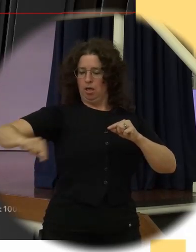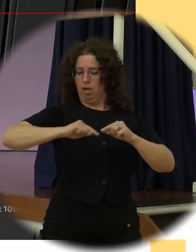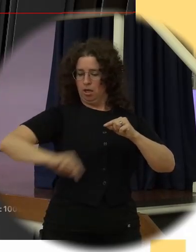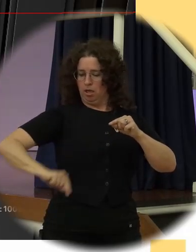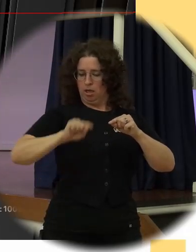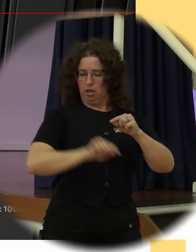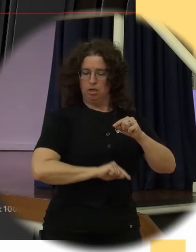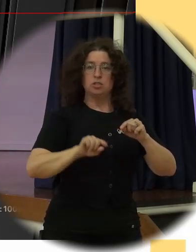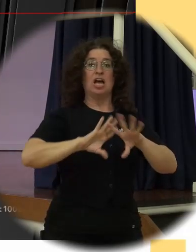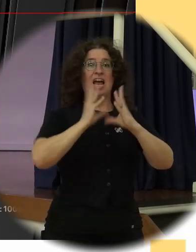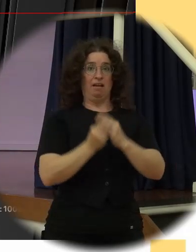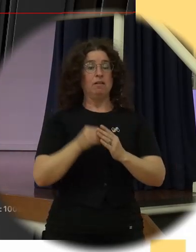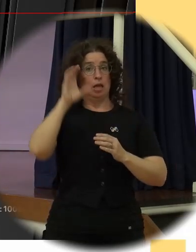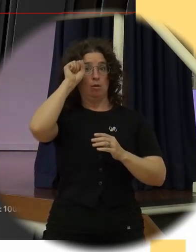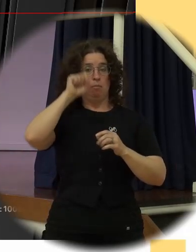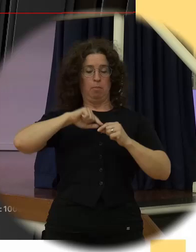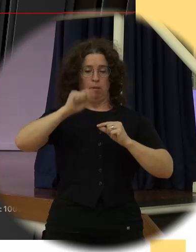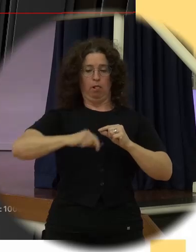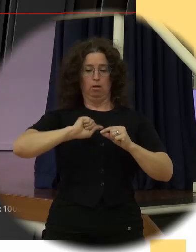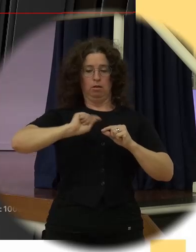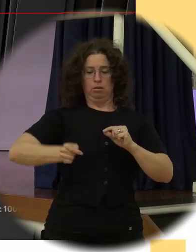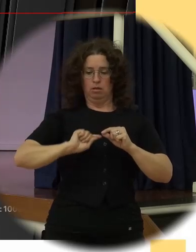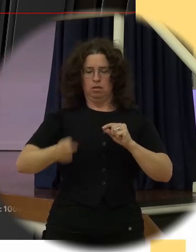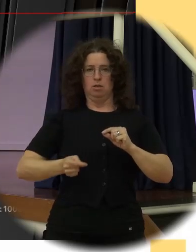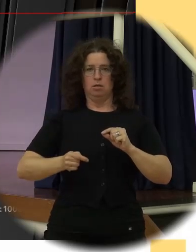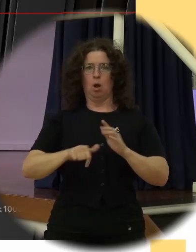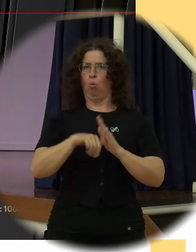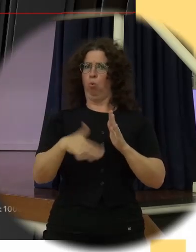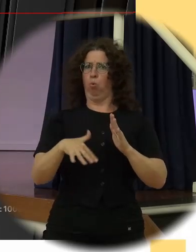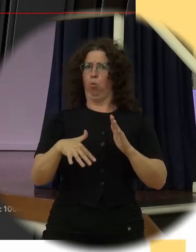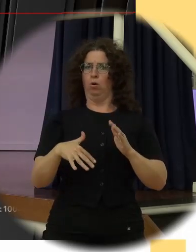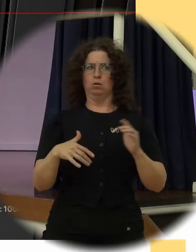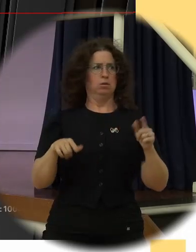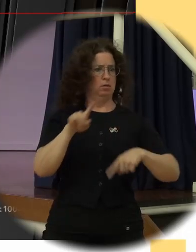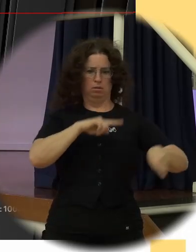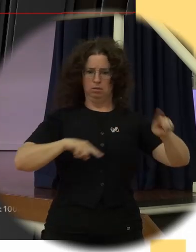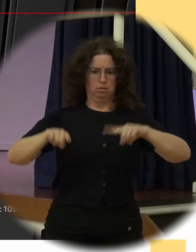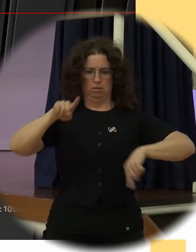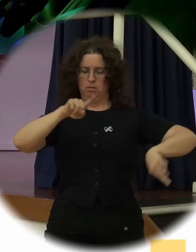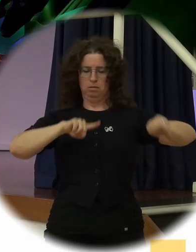these memory leaps, and it gets expensive on how much it has to look around.